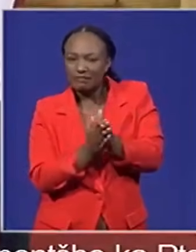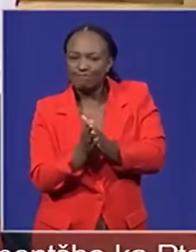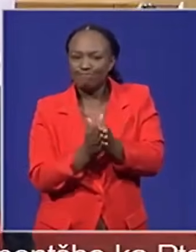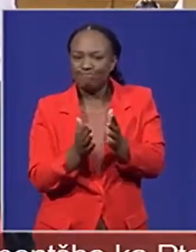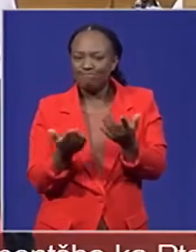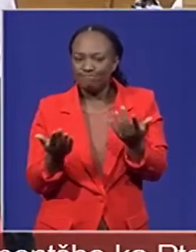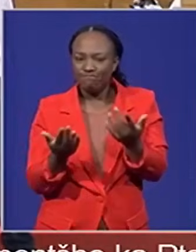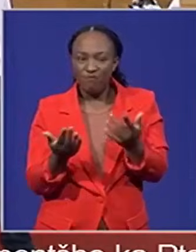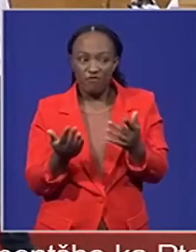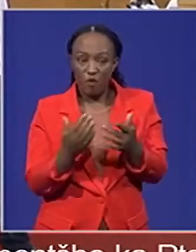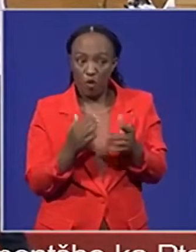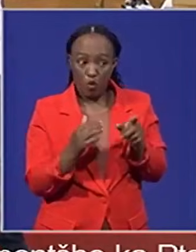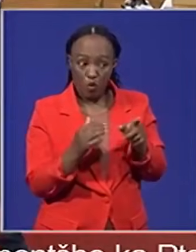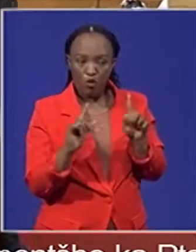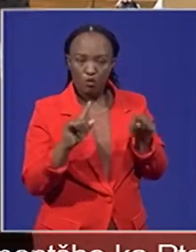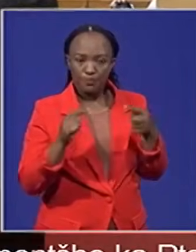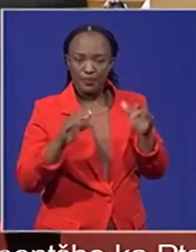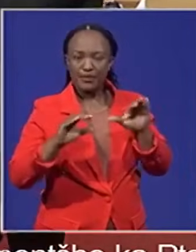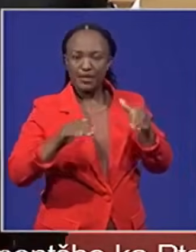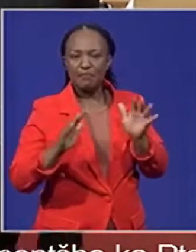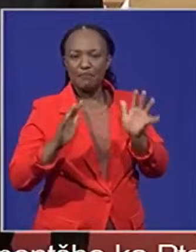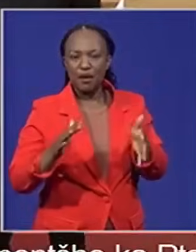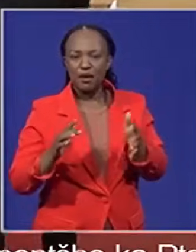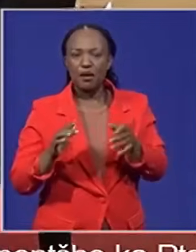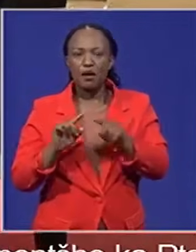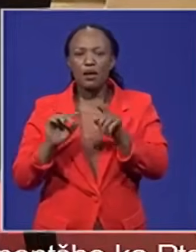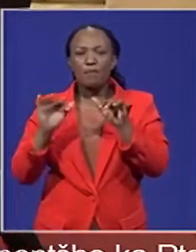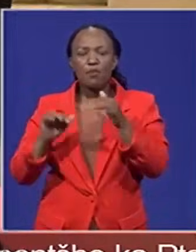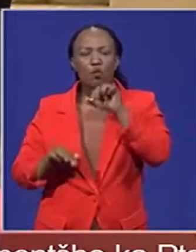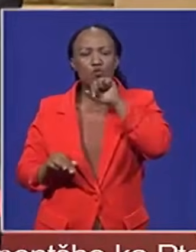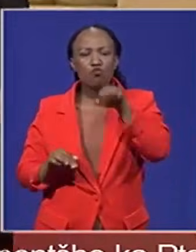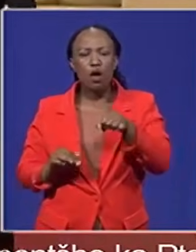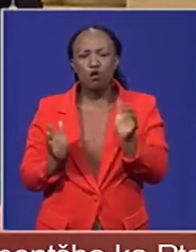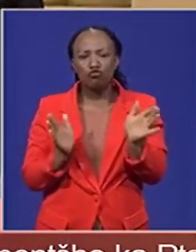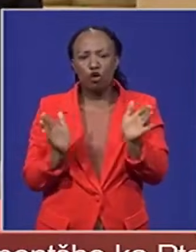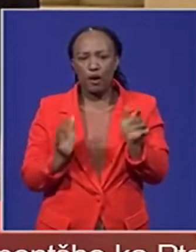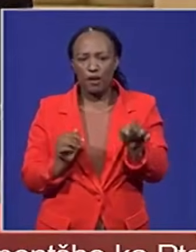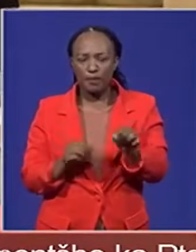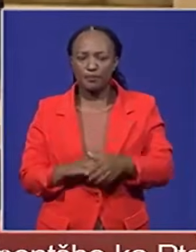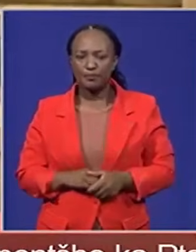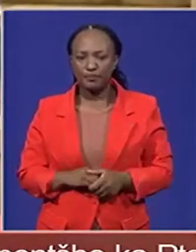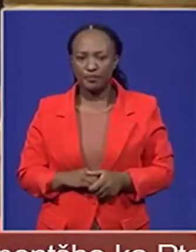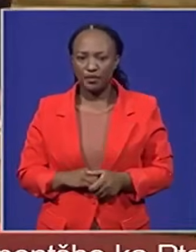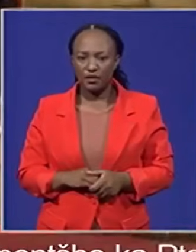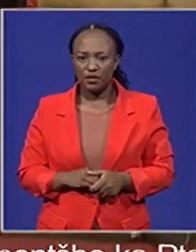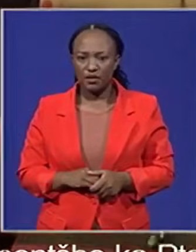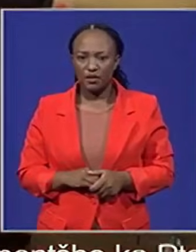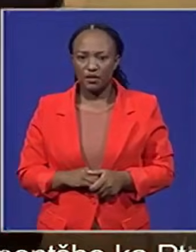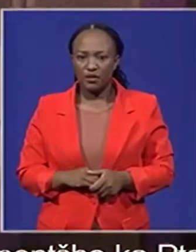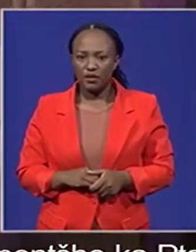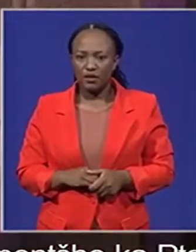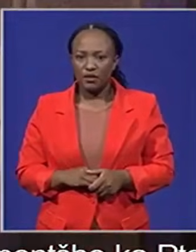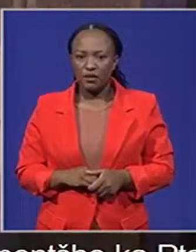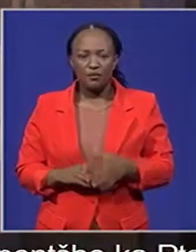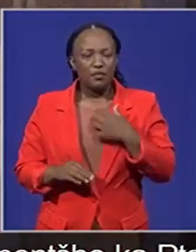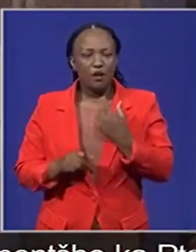not only for the national team, but for football-loving people in South Africa. It's always a great feeling to connect with